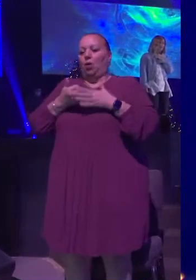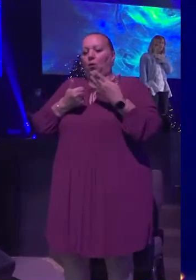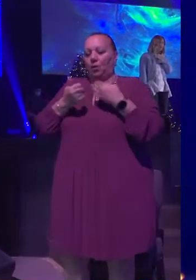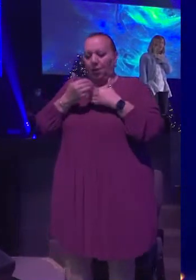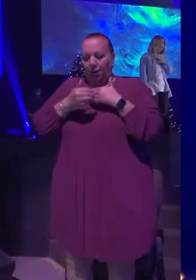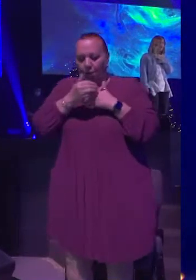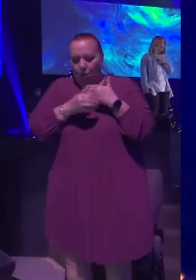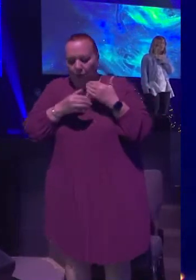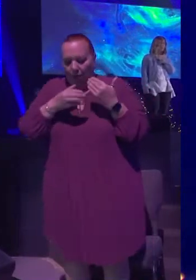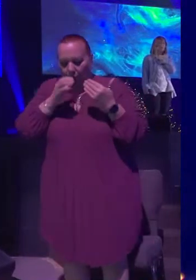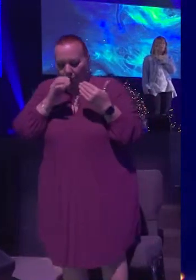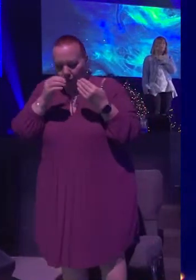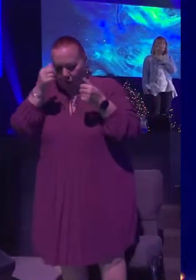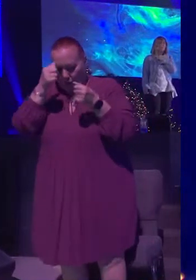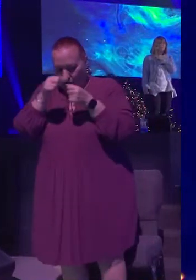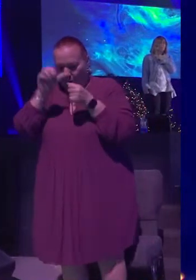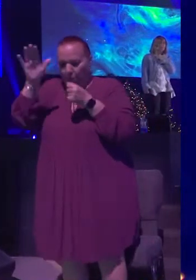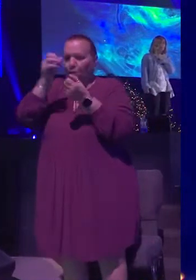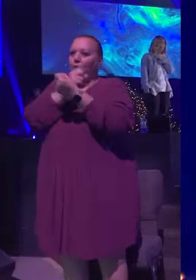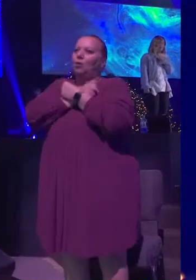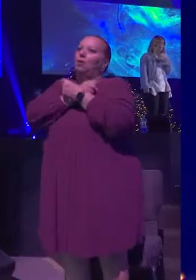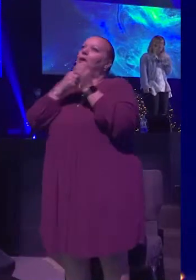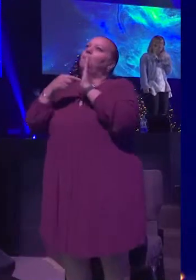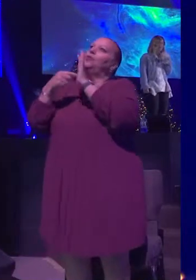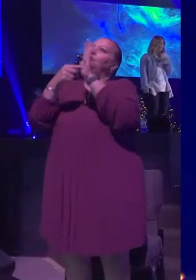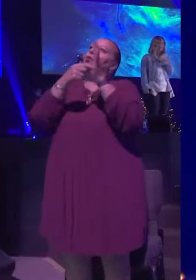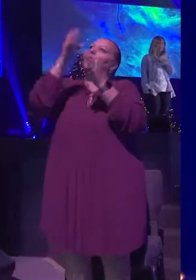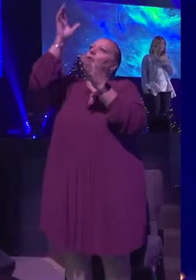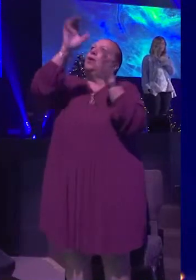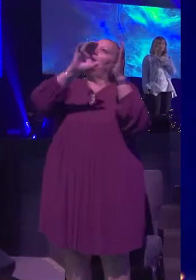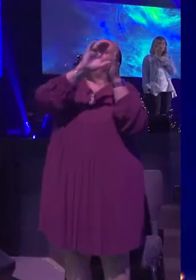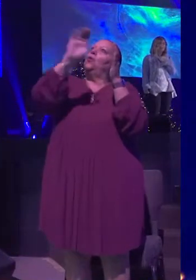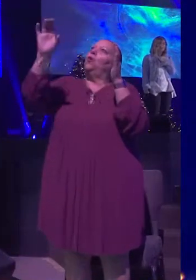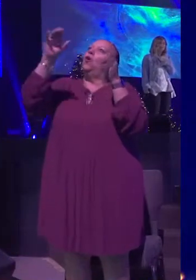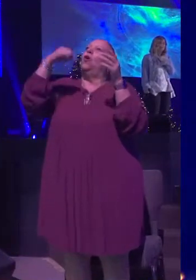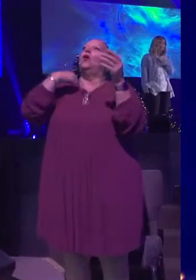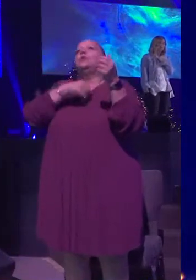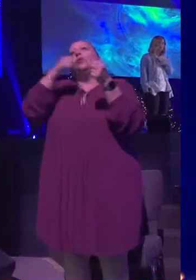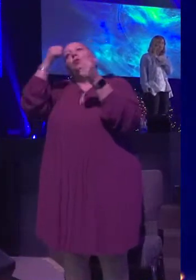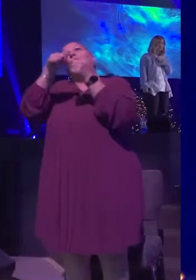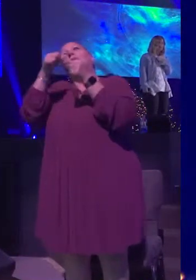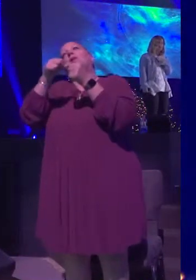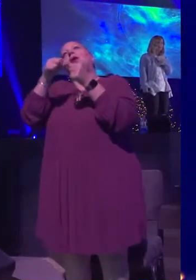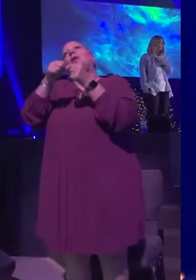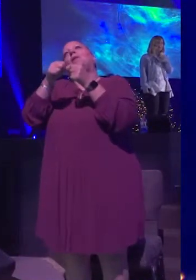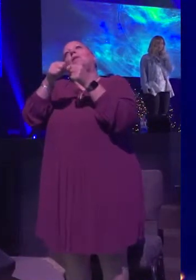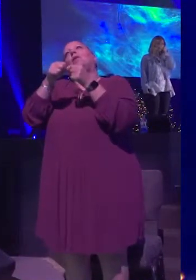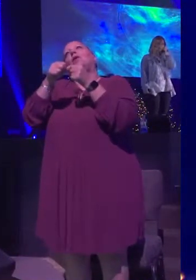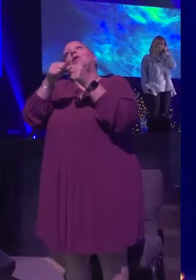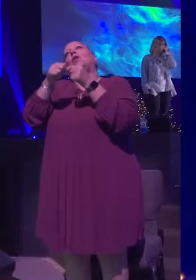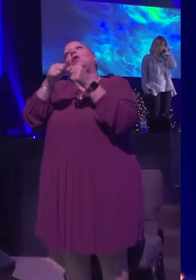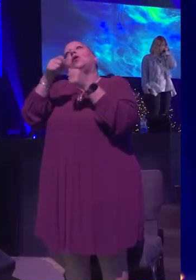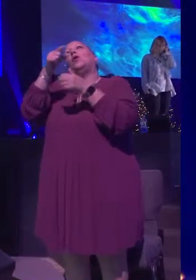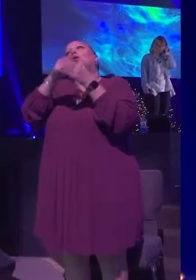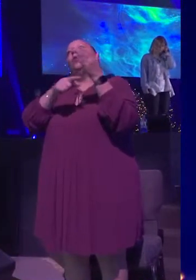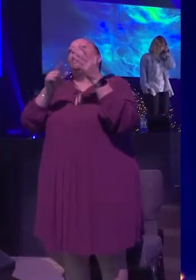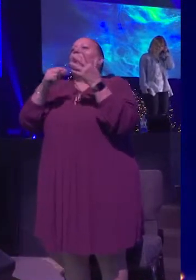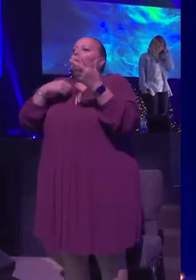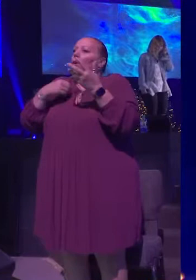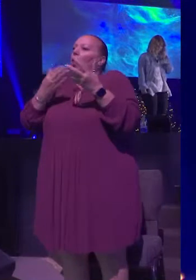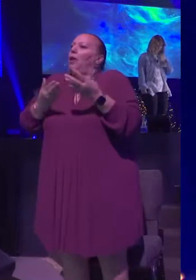take a cup of juice and we remember your love demonstrated on a cross. We remember just to what lengths you were willing to